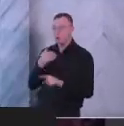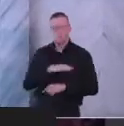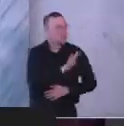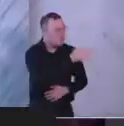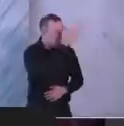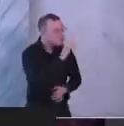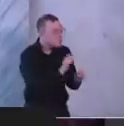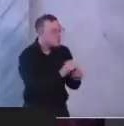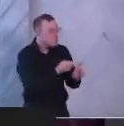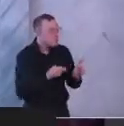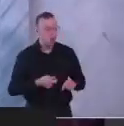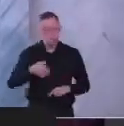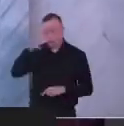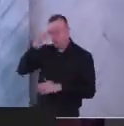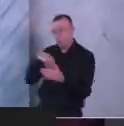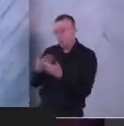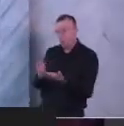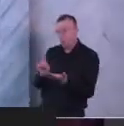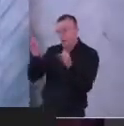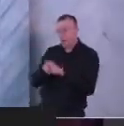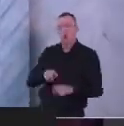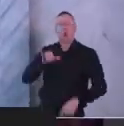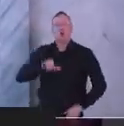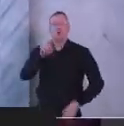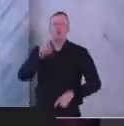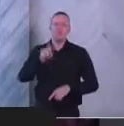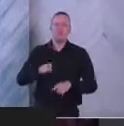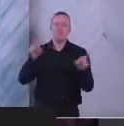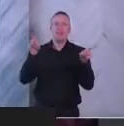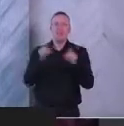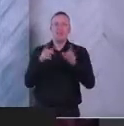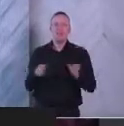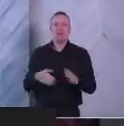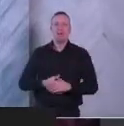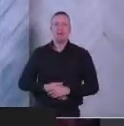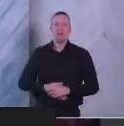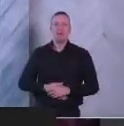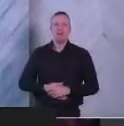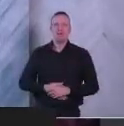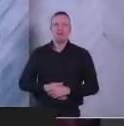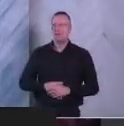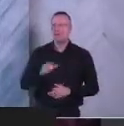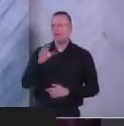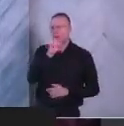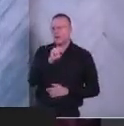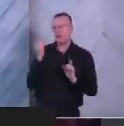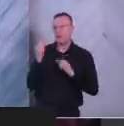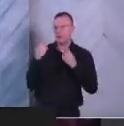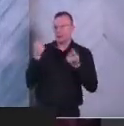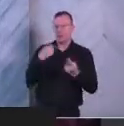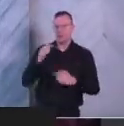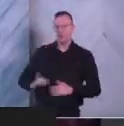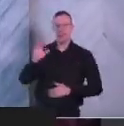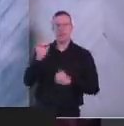father originally from? He said, "Oh, my father was born in India." "Oh, you must be Indian." I said, "I guess." And for the longest time, I basically grew up with